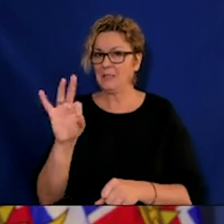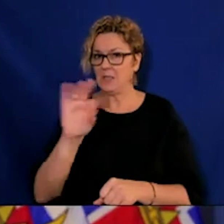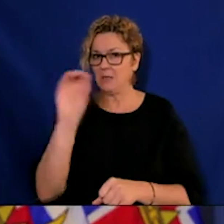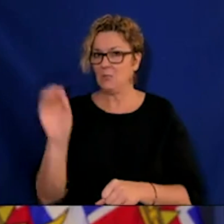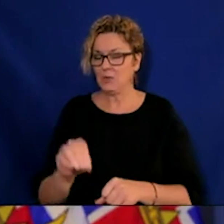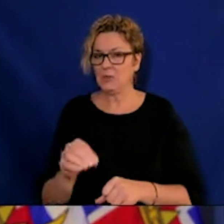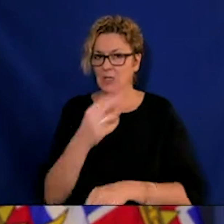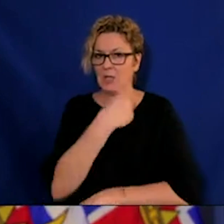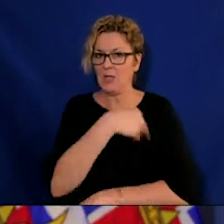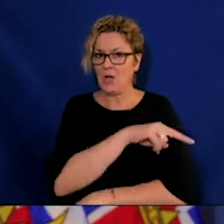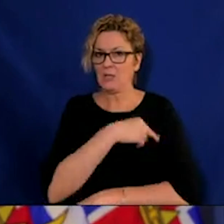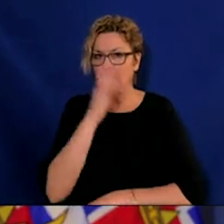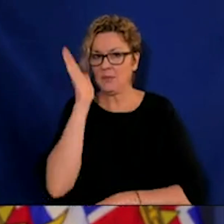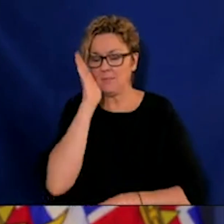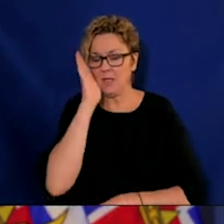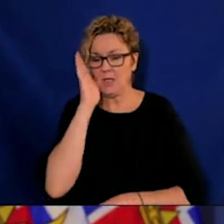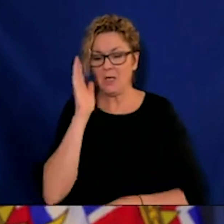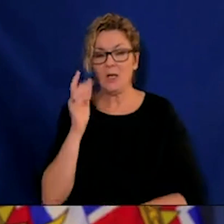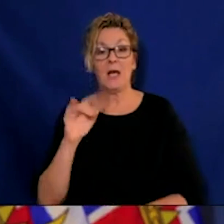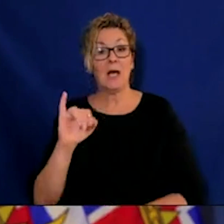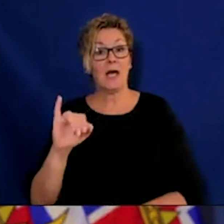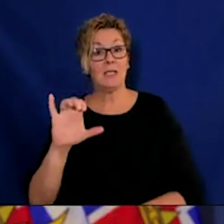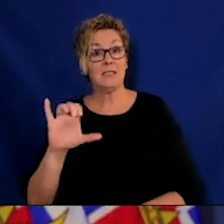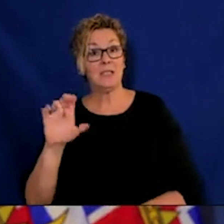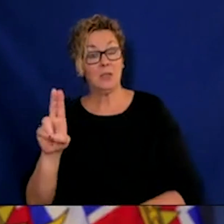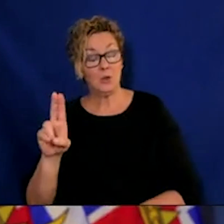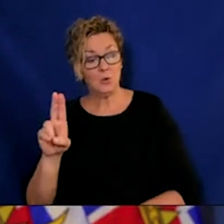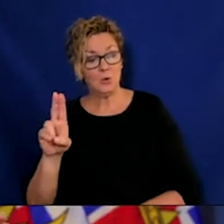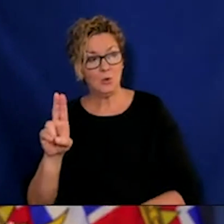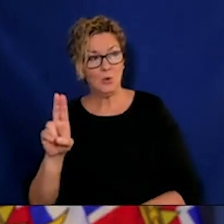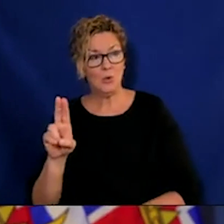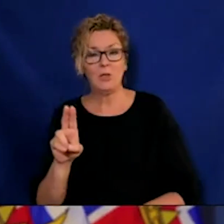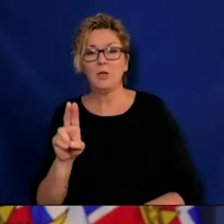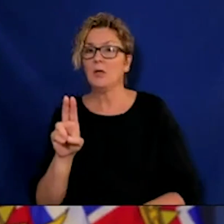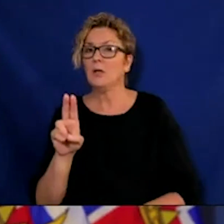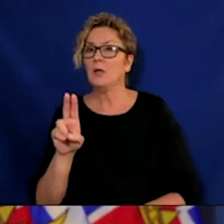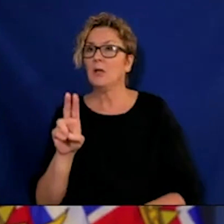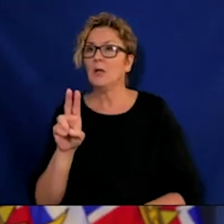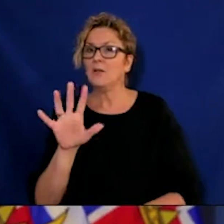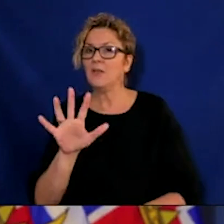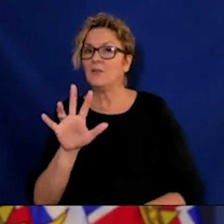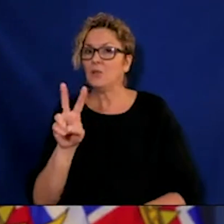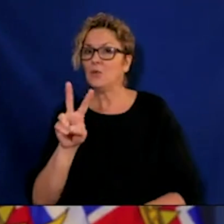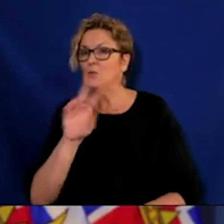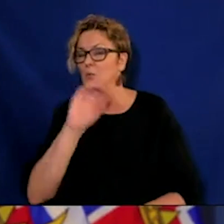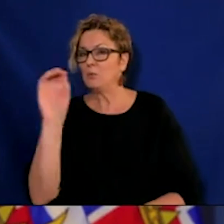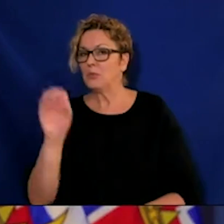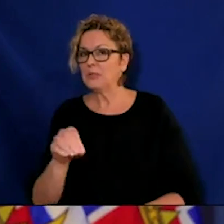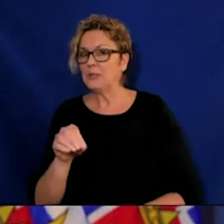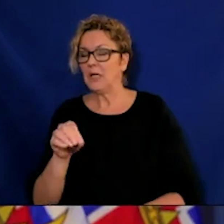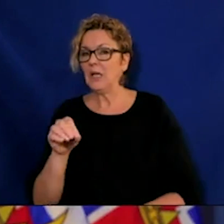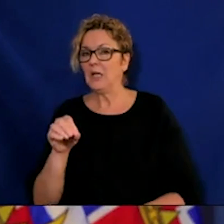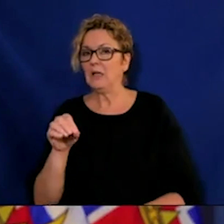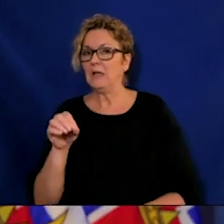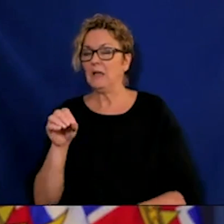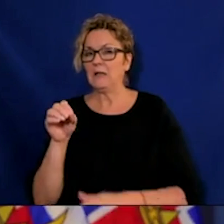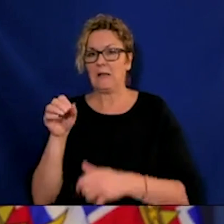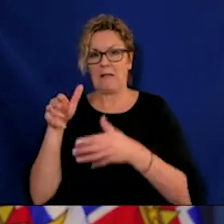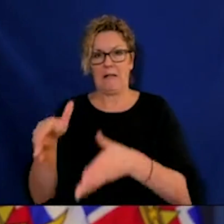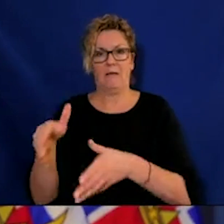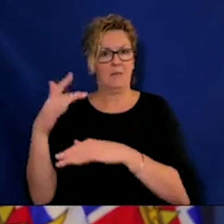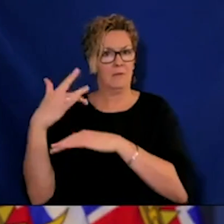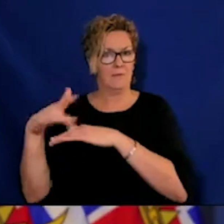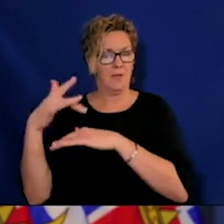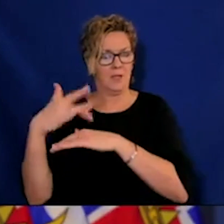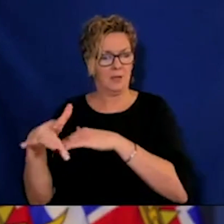full. Our ICU capacity is 52.8% of base ICU beds and surge ICU beds. And in